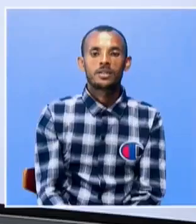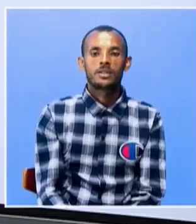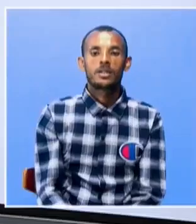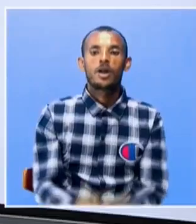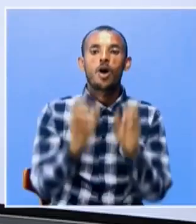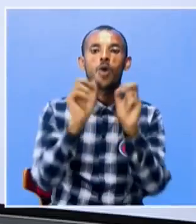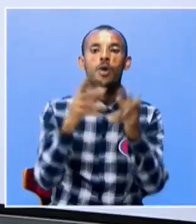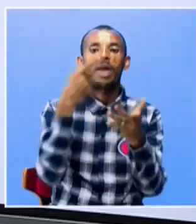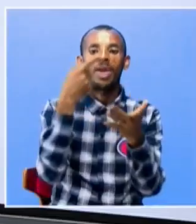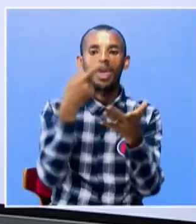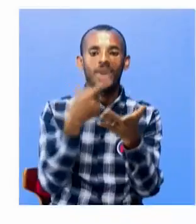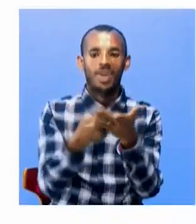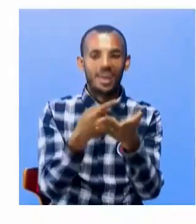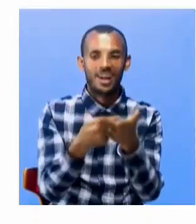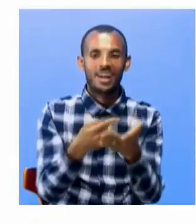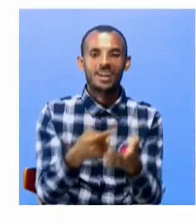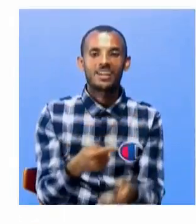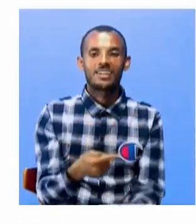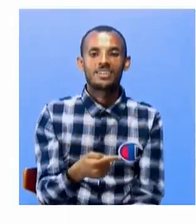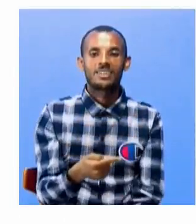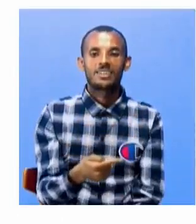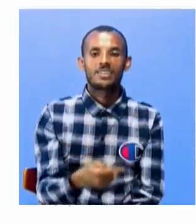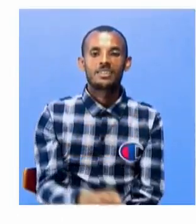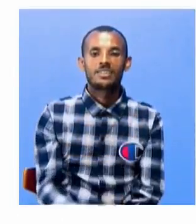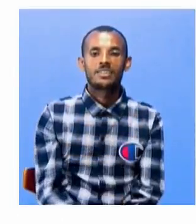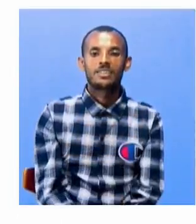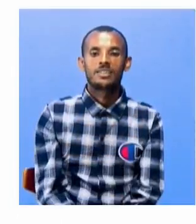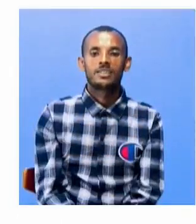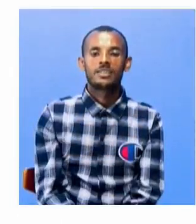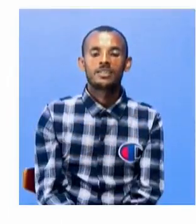Okay, here says